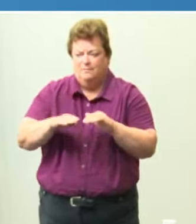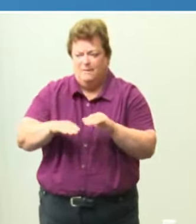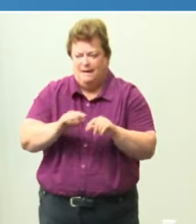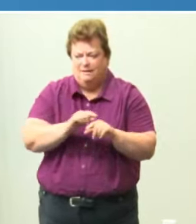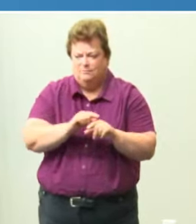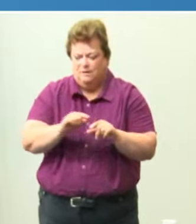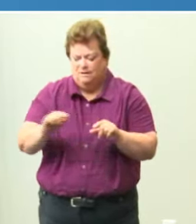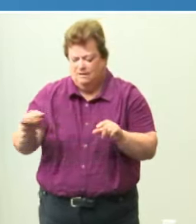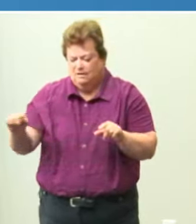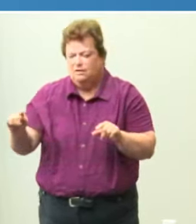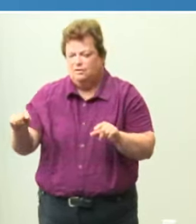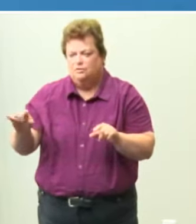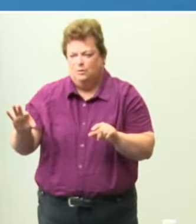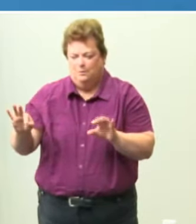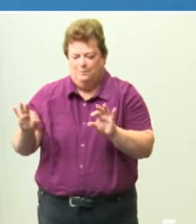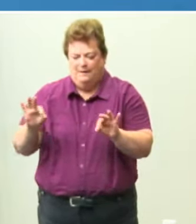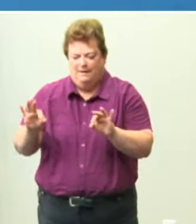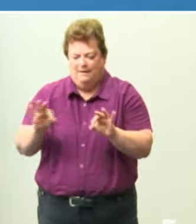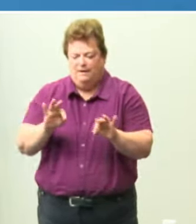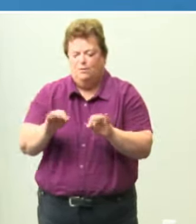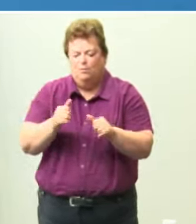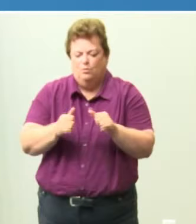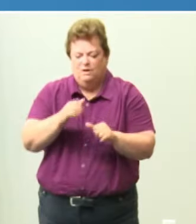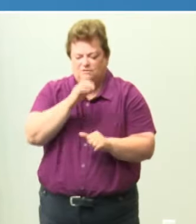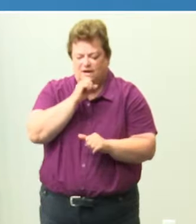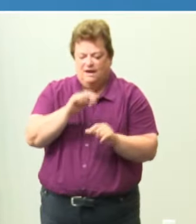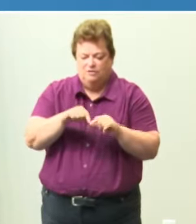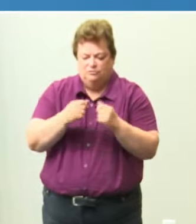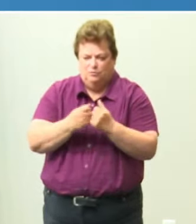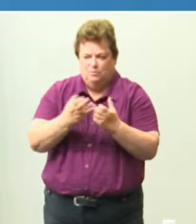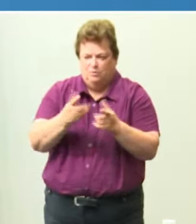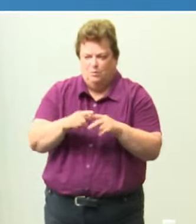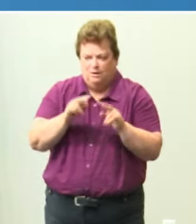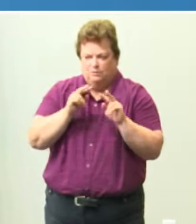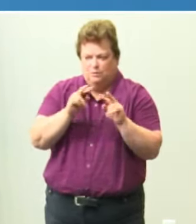to select or deselect age groups that you want to see.